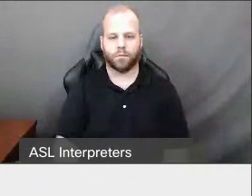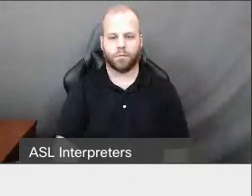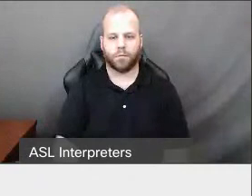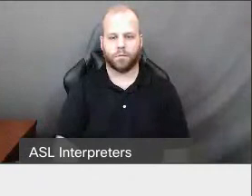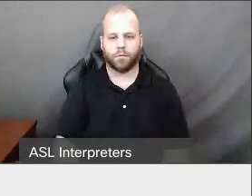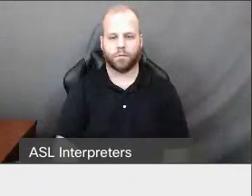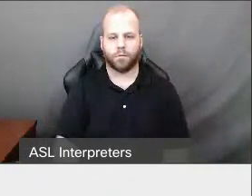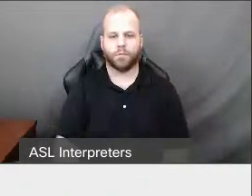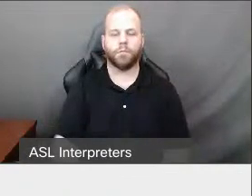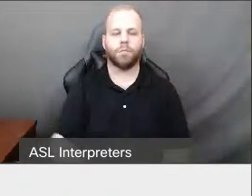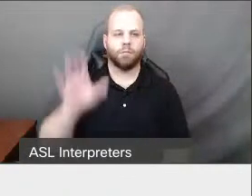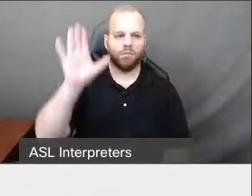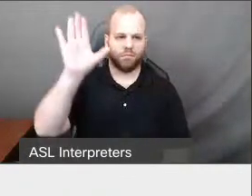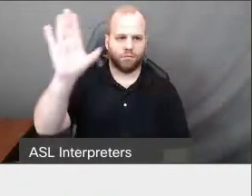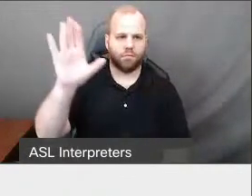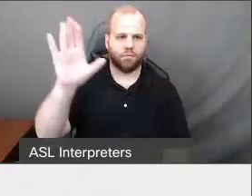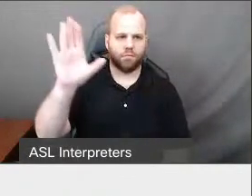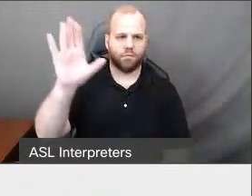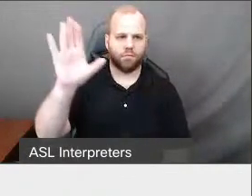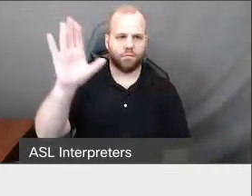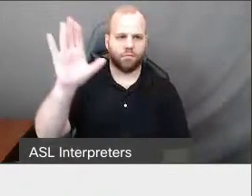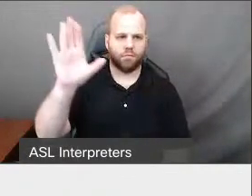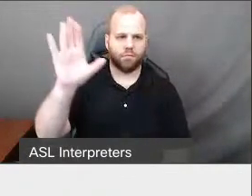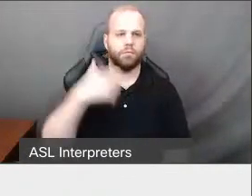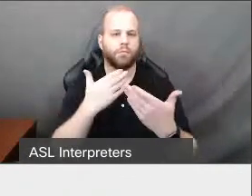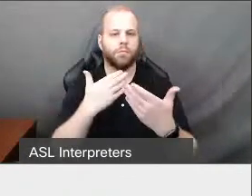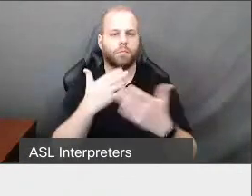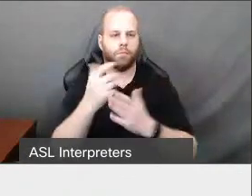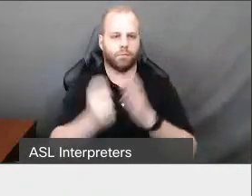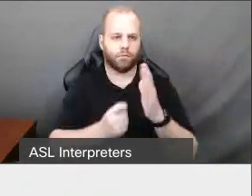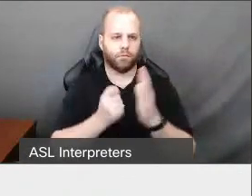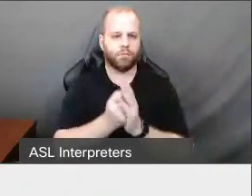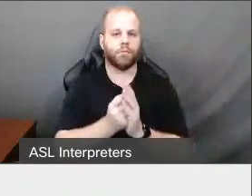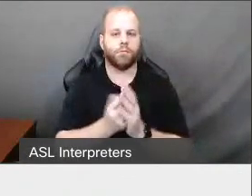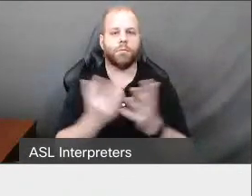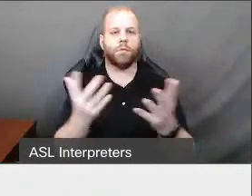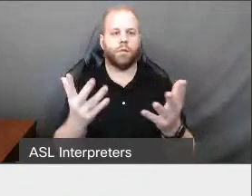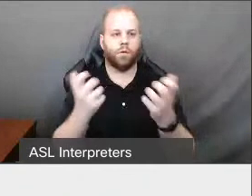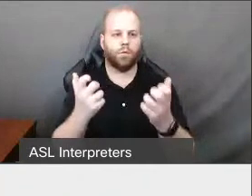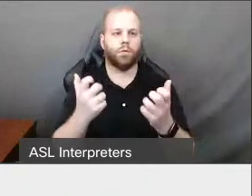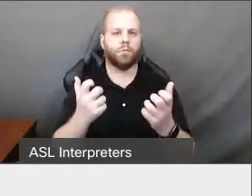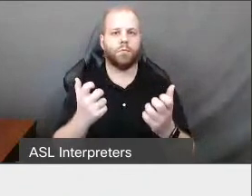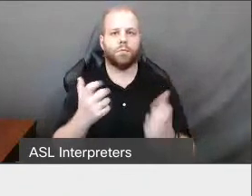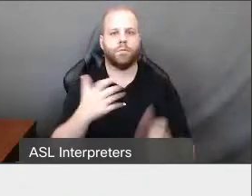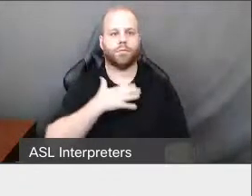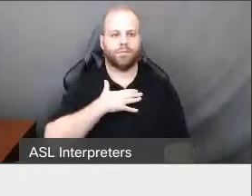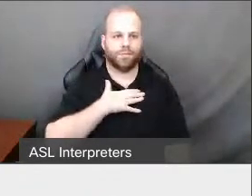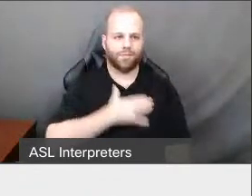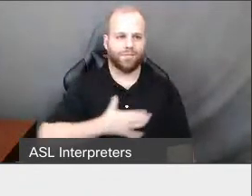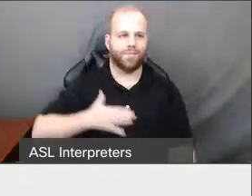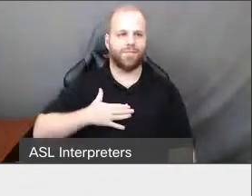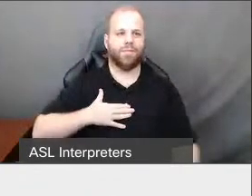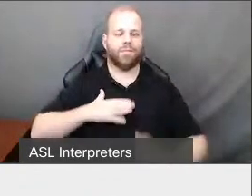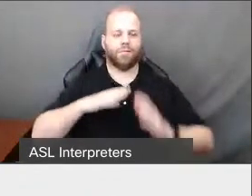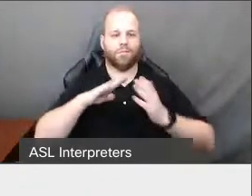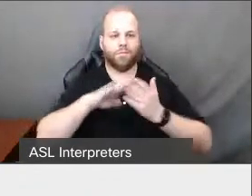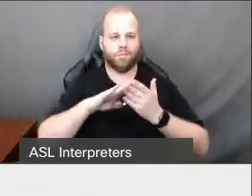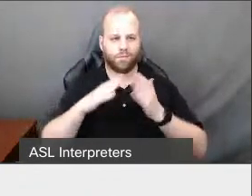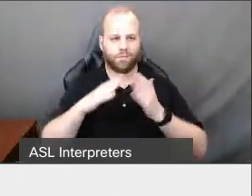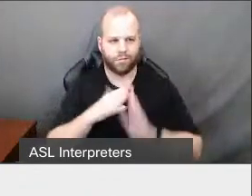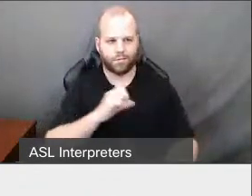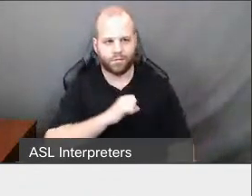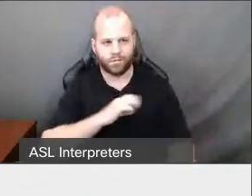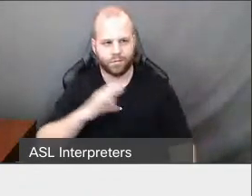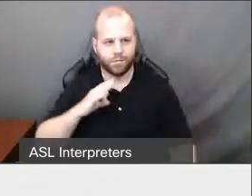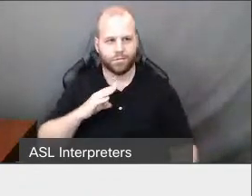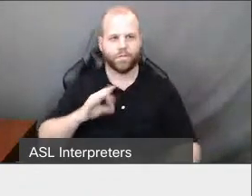Appreciate Chair, if I may, I appreciate the time that's been given. I would like to plead with city staff and with the developer and